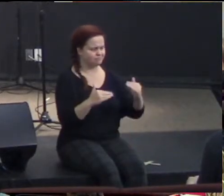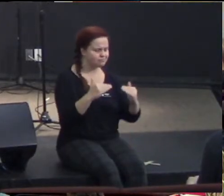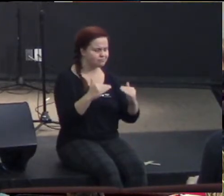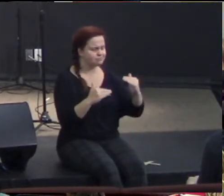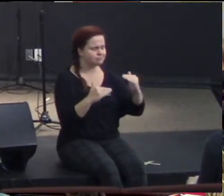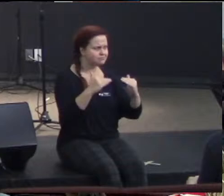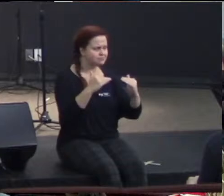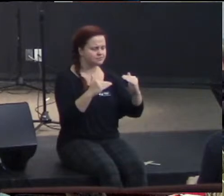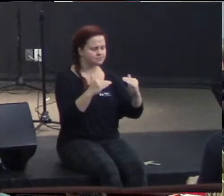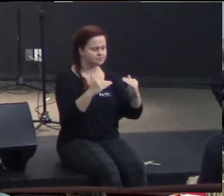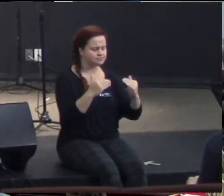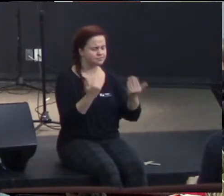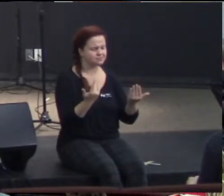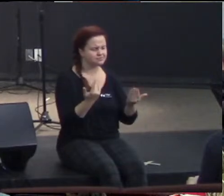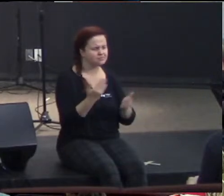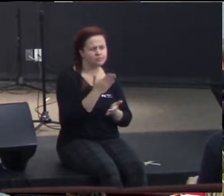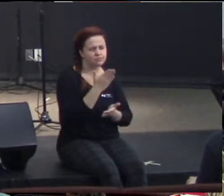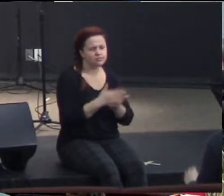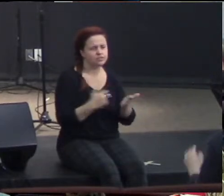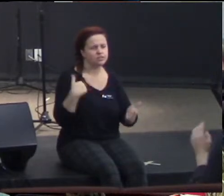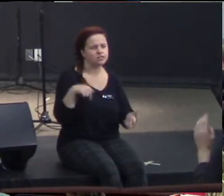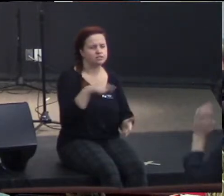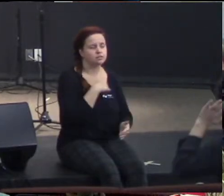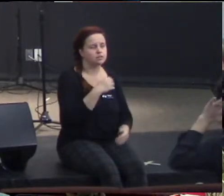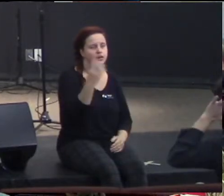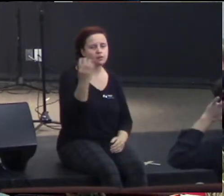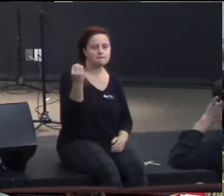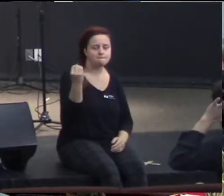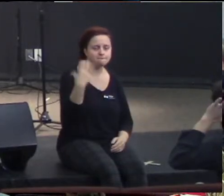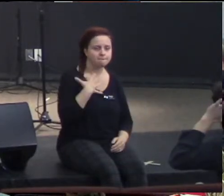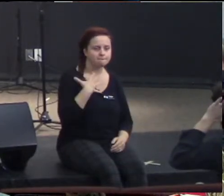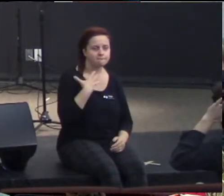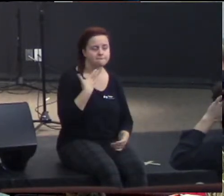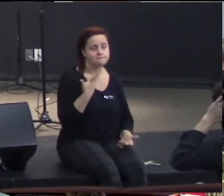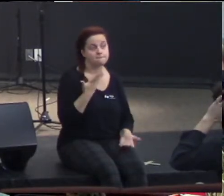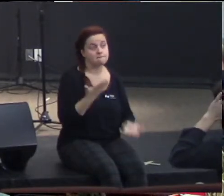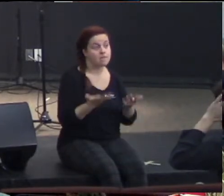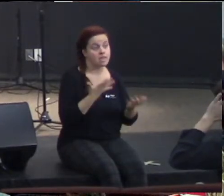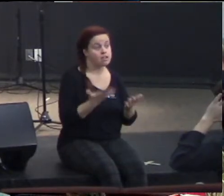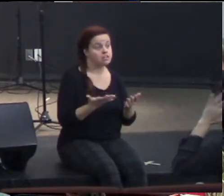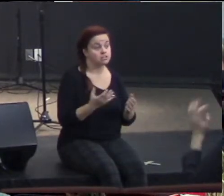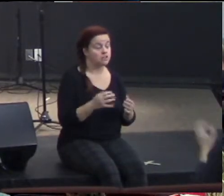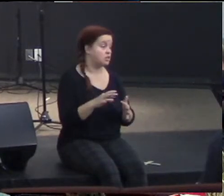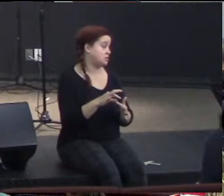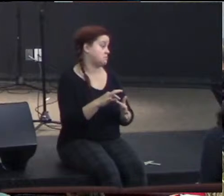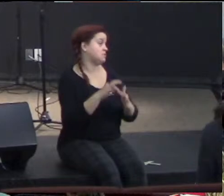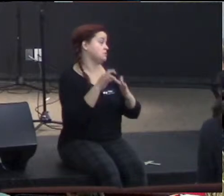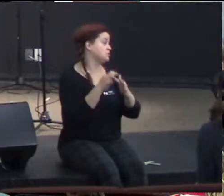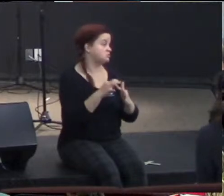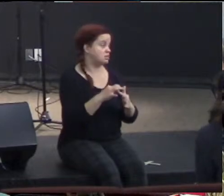For some of us, grace is kind of our special superpower.